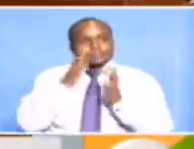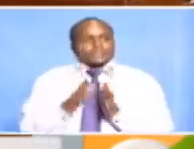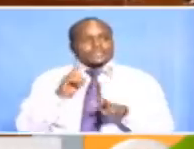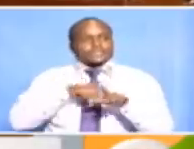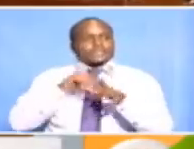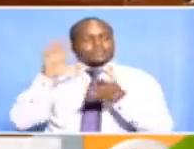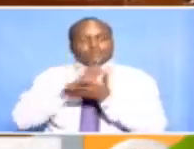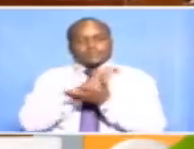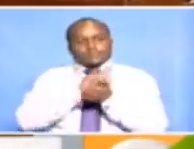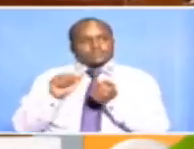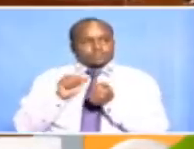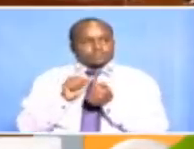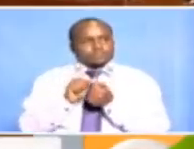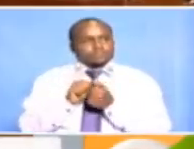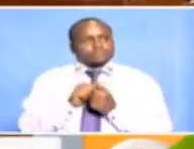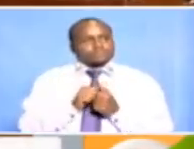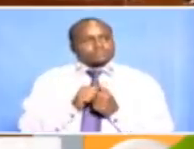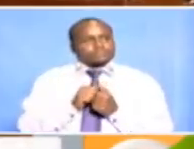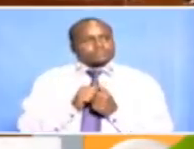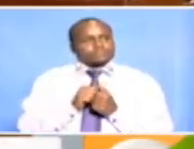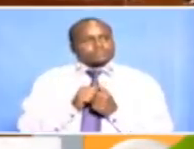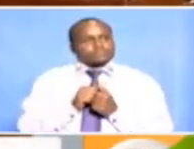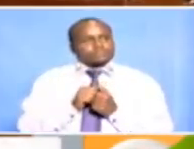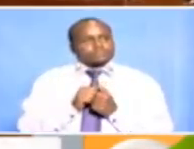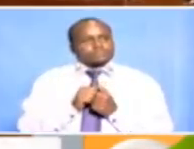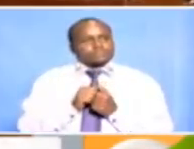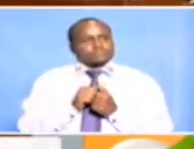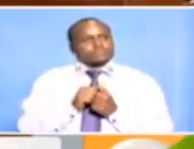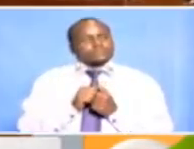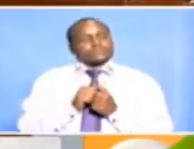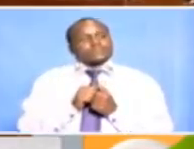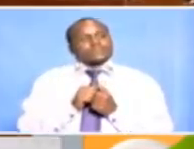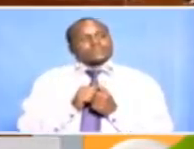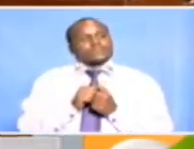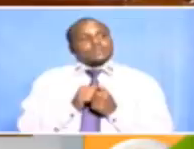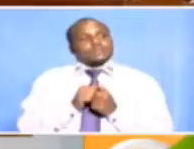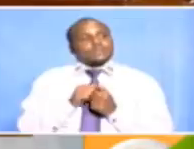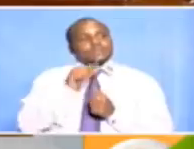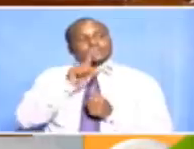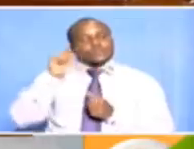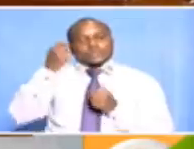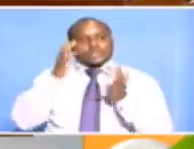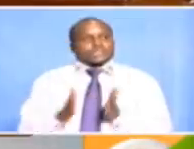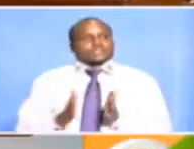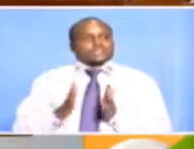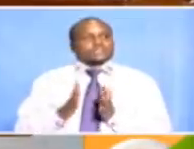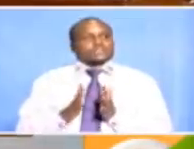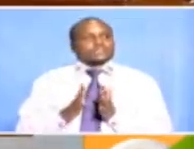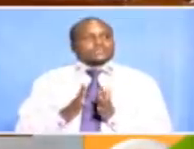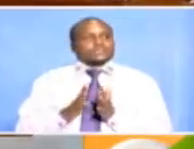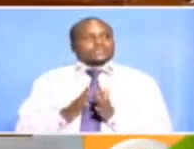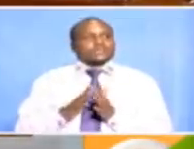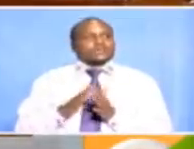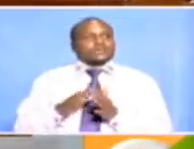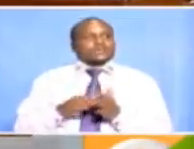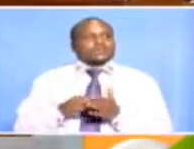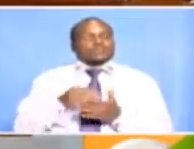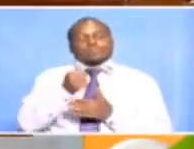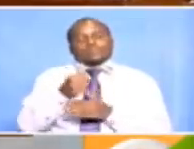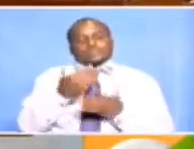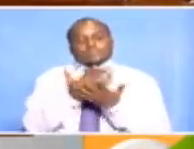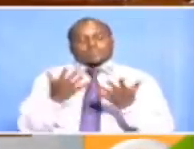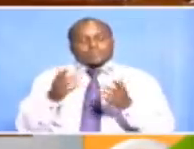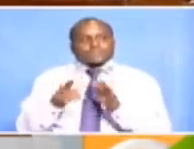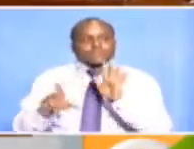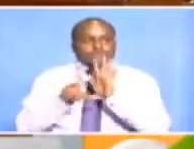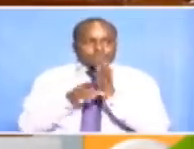being demolished, this I remember that. Union Chapel Church, these were Kenyans who acquired properties legally. They